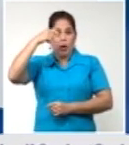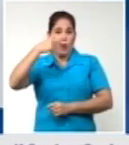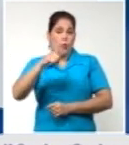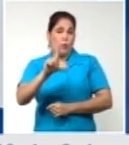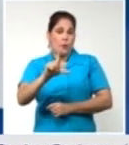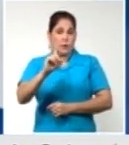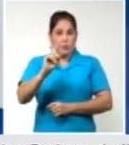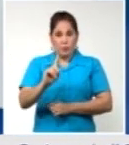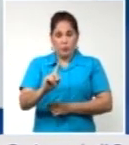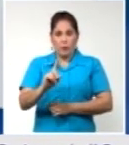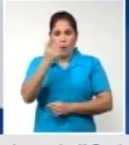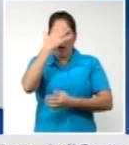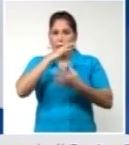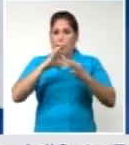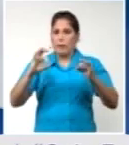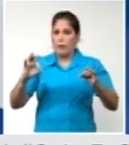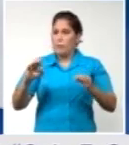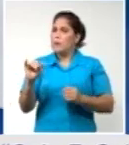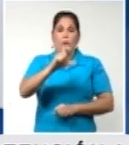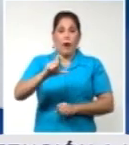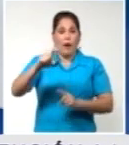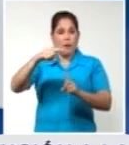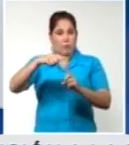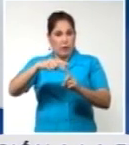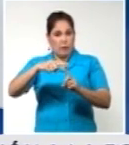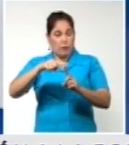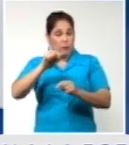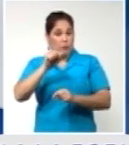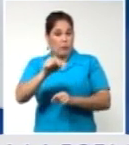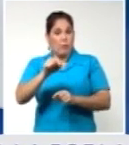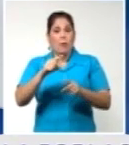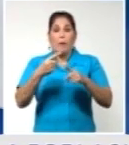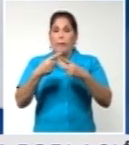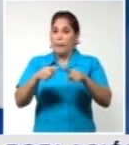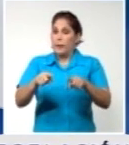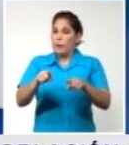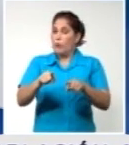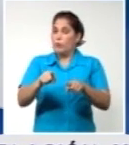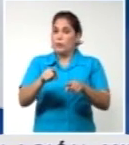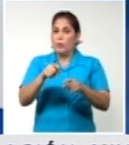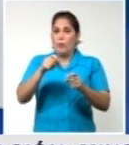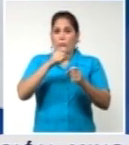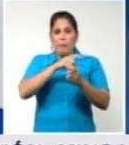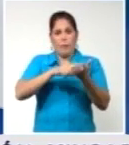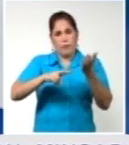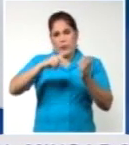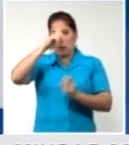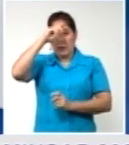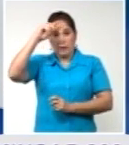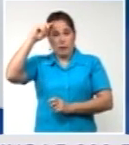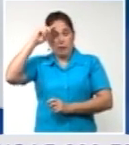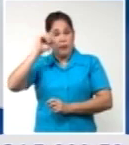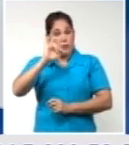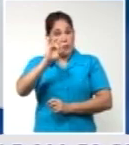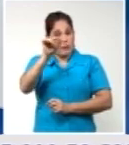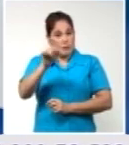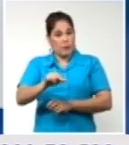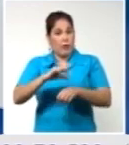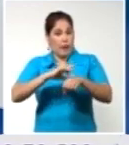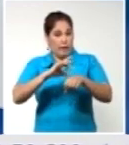to the municipality of Caimito. The 7 cases diagnosed in Sancti Spiritus belong